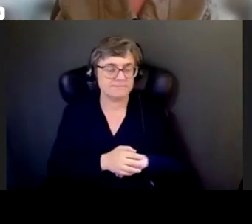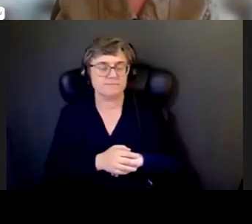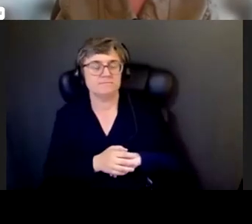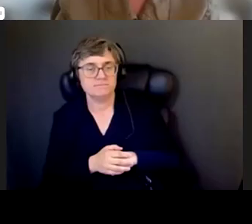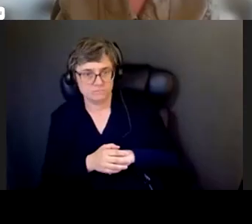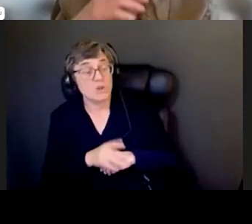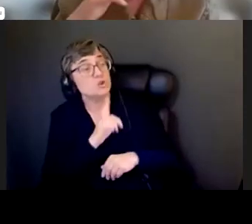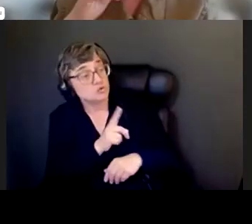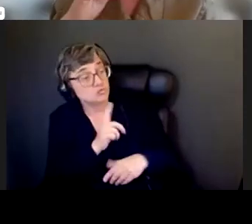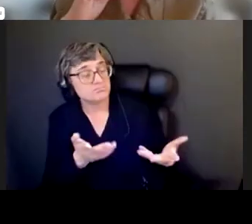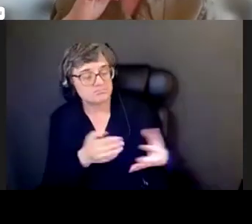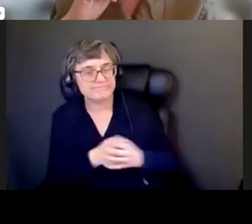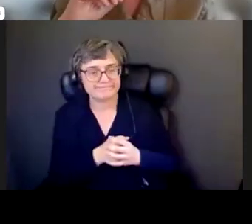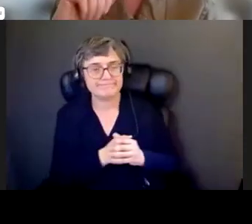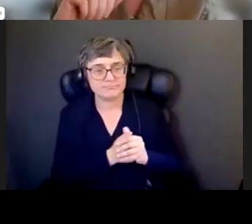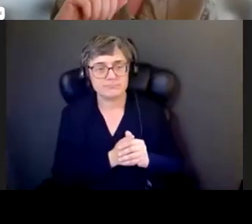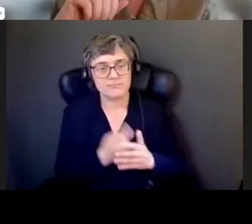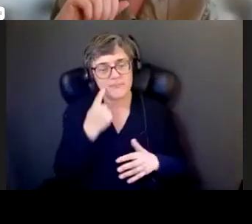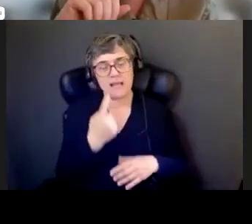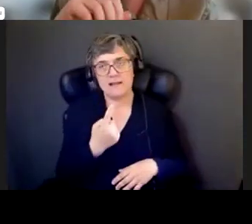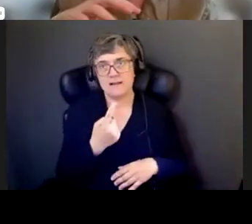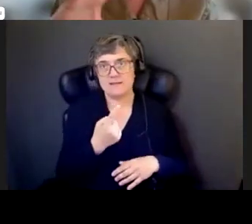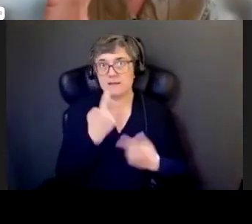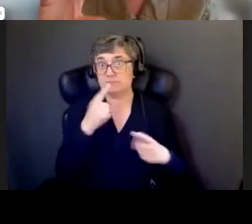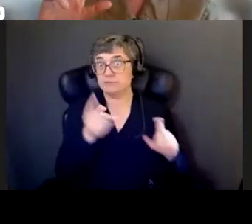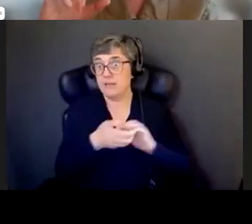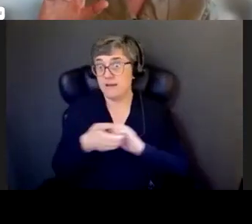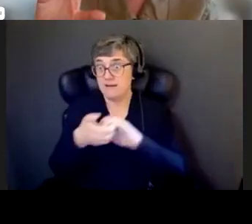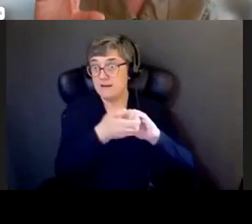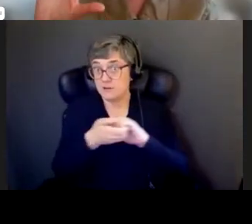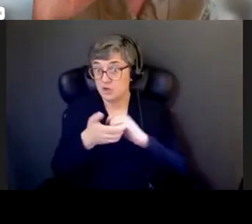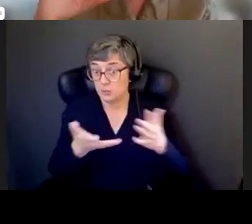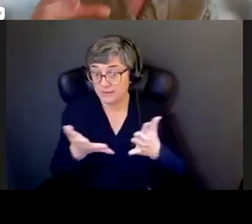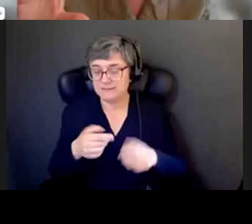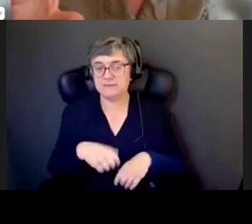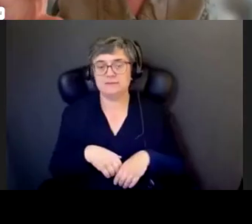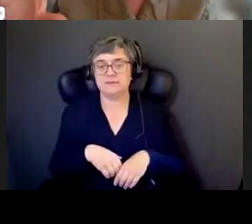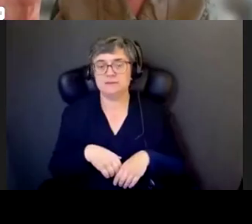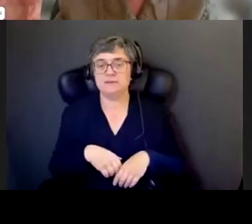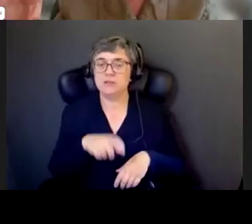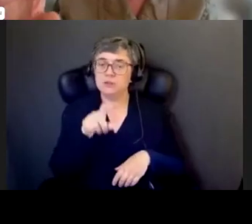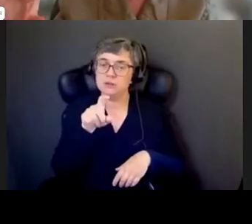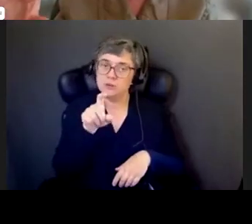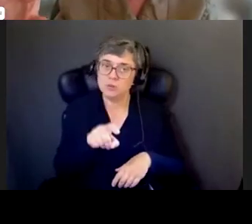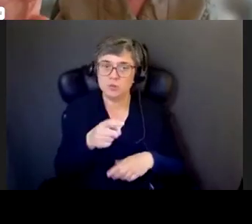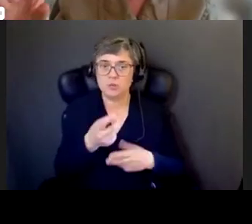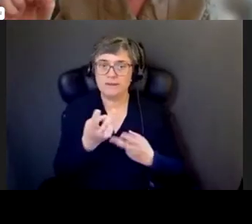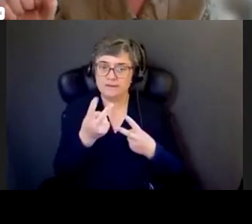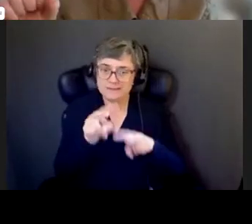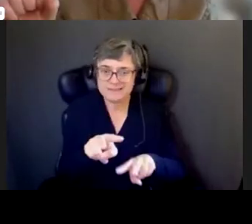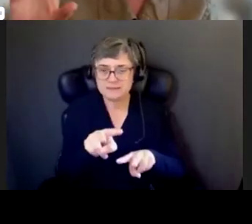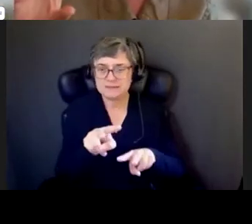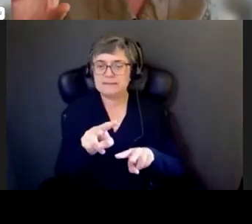Sure. So I think one of the things about effective collaboration is we need to look at, as best as possible, how we can have common